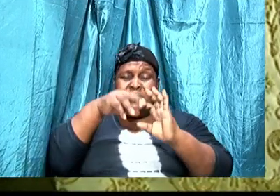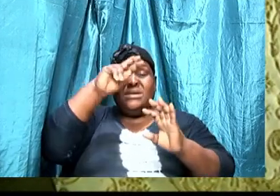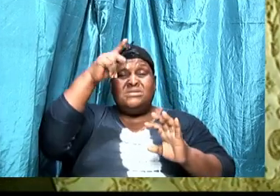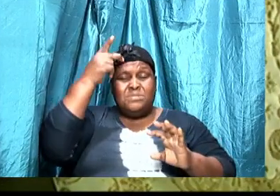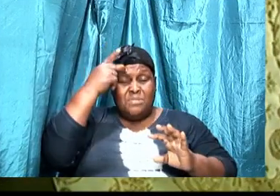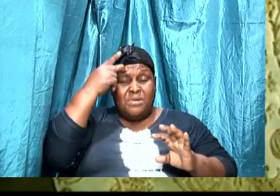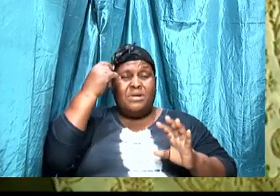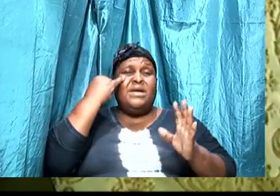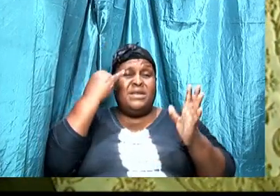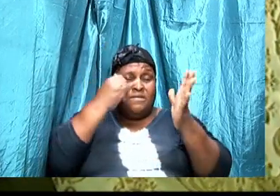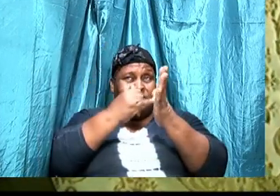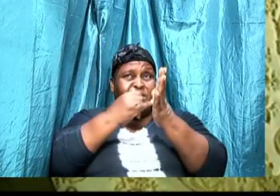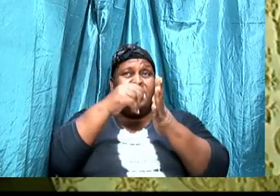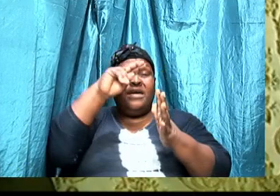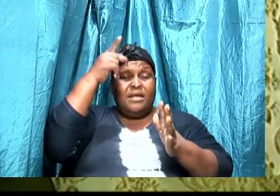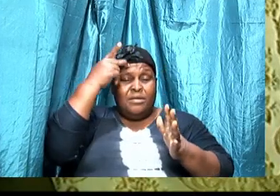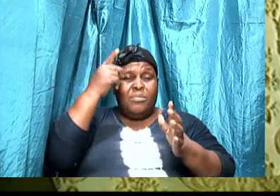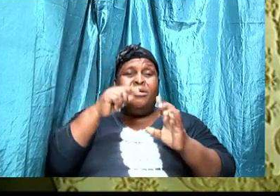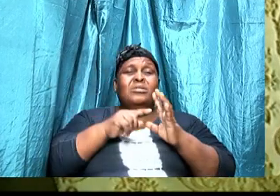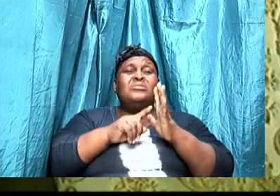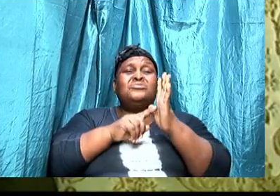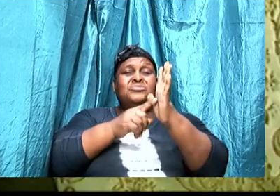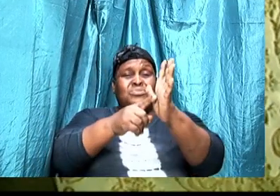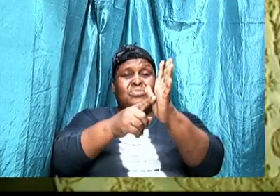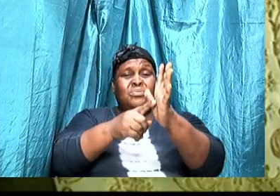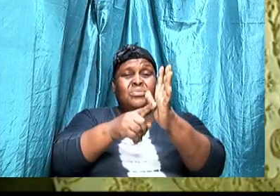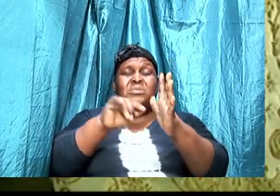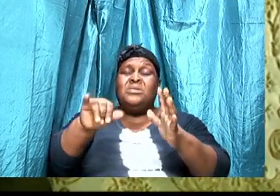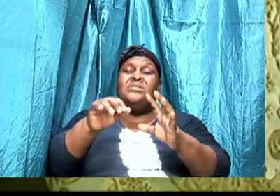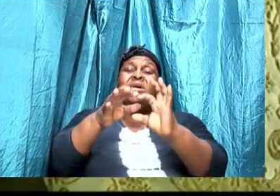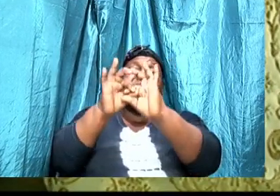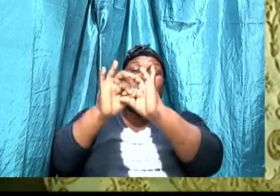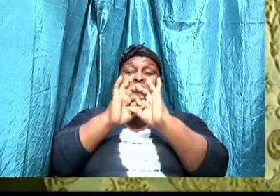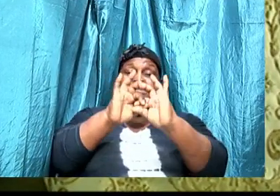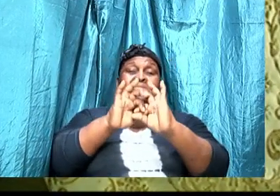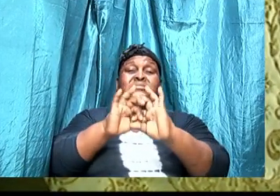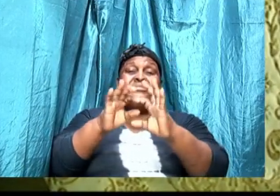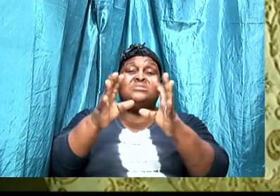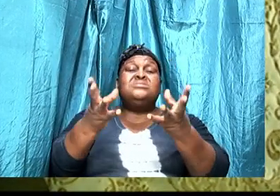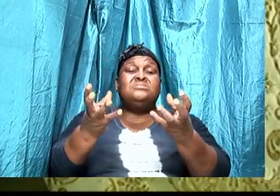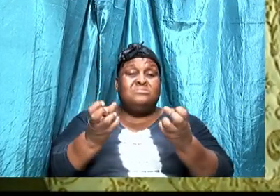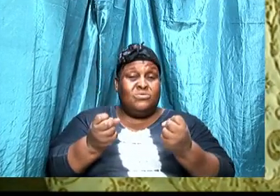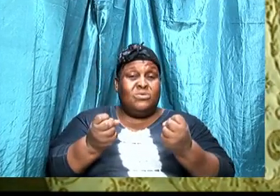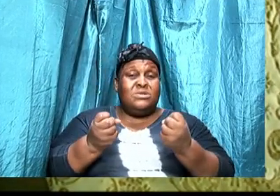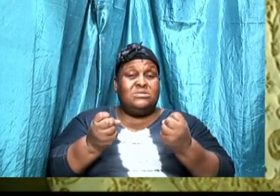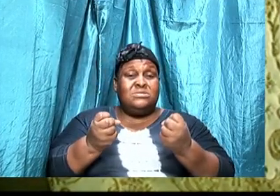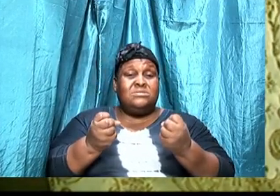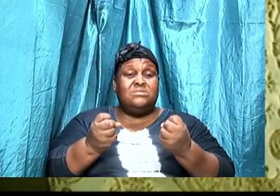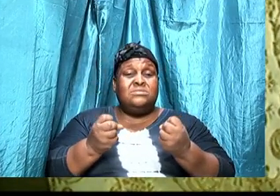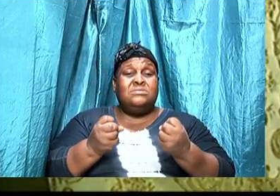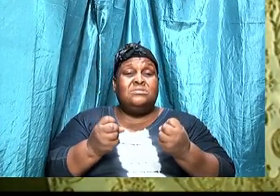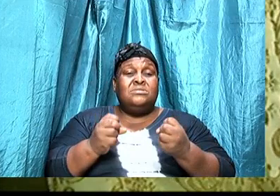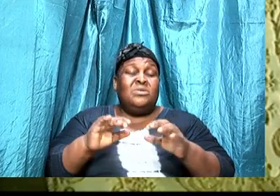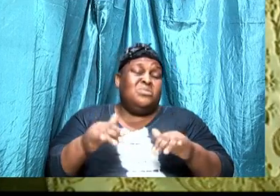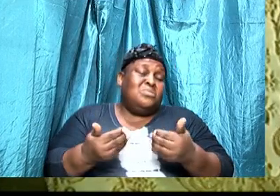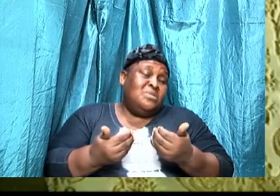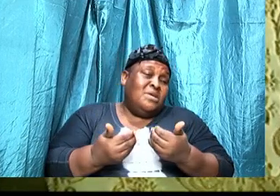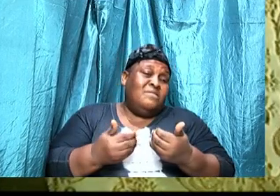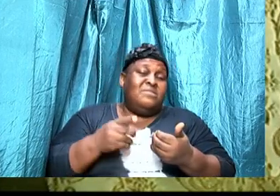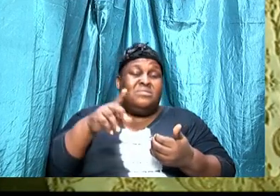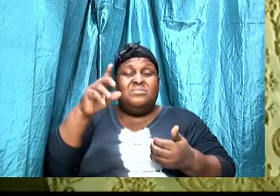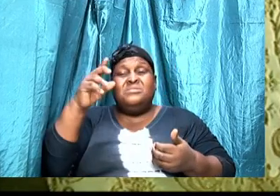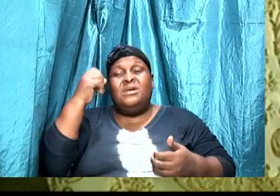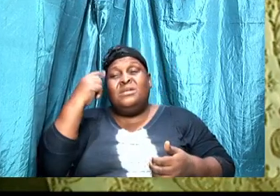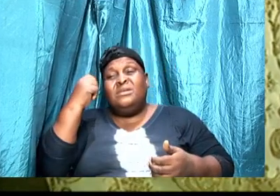shows that there is, you know, that the unity is needed. However, we have to understand that as